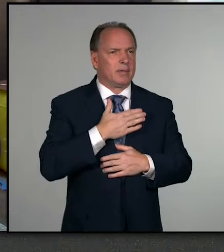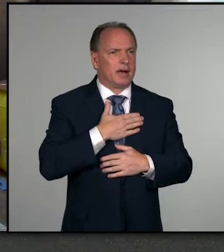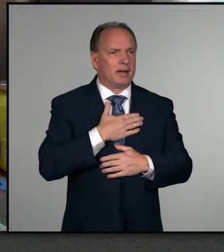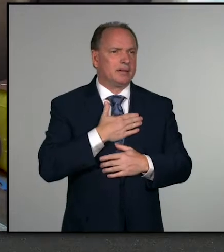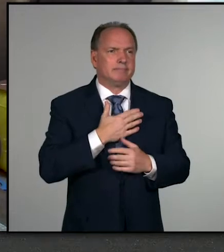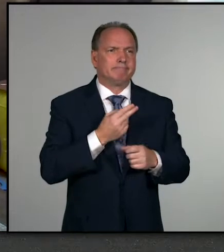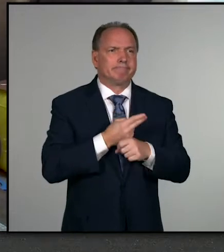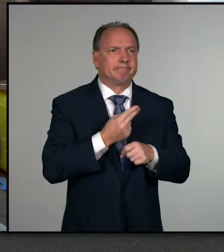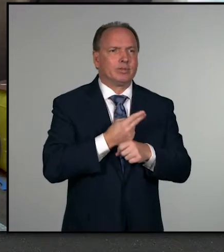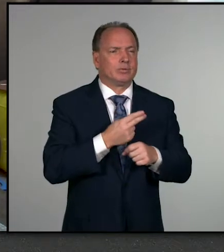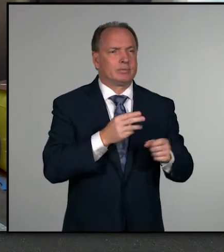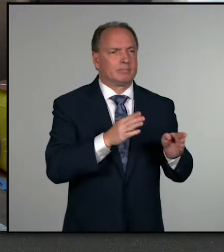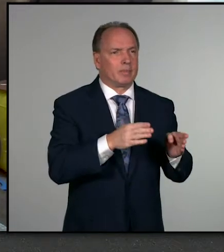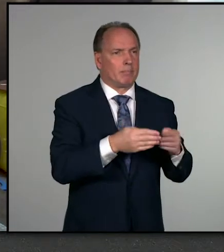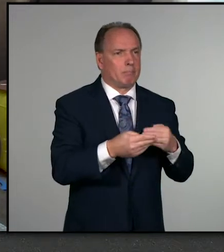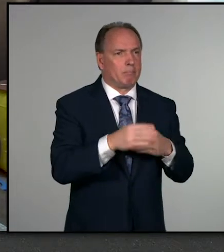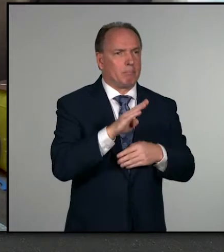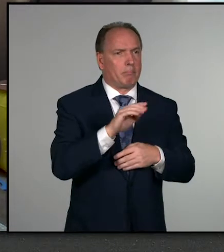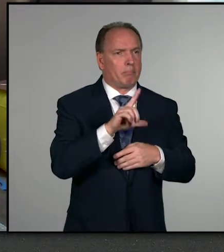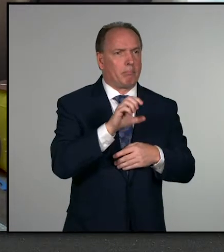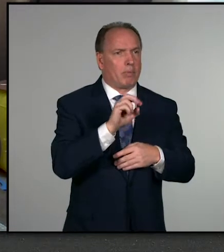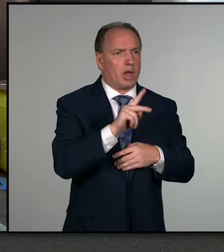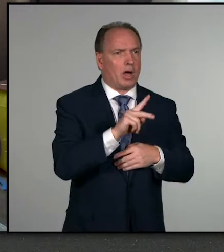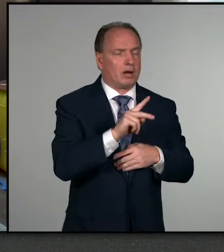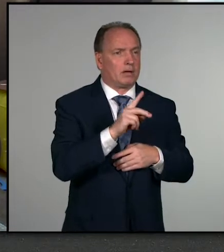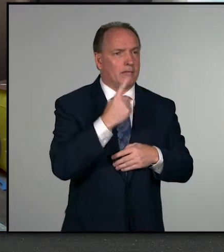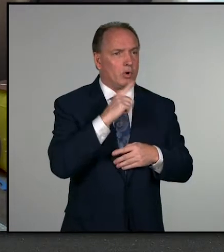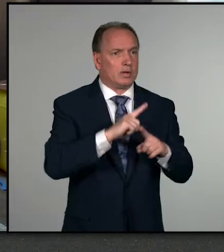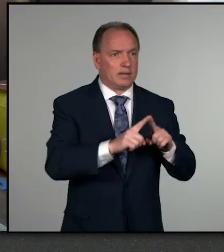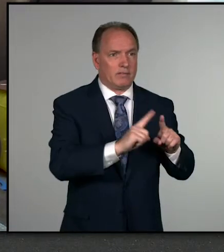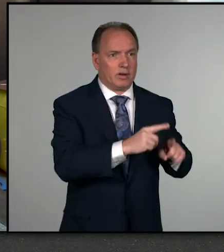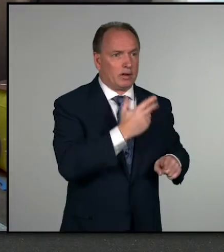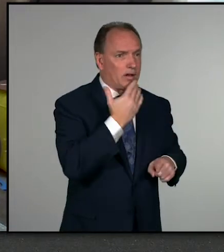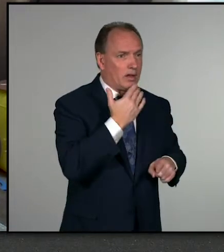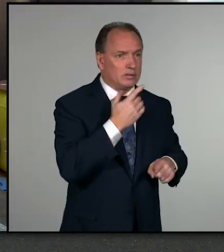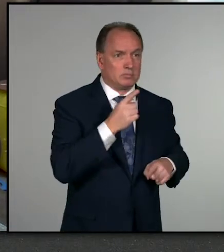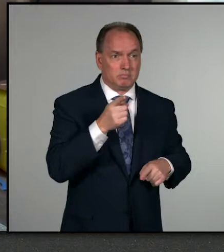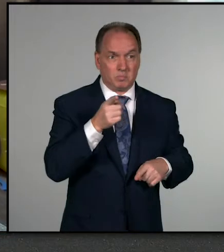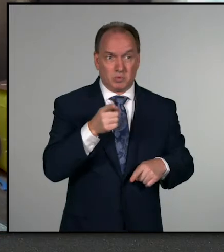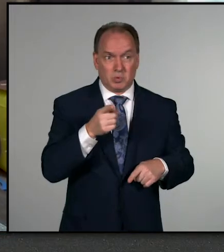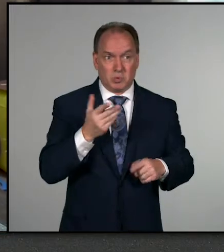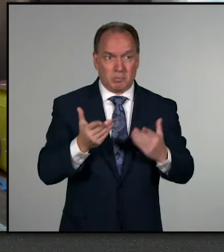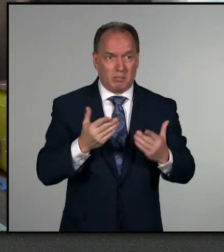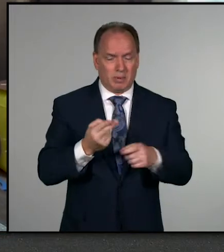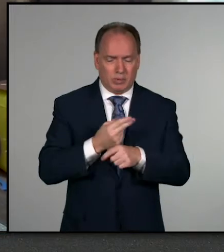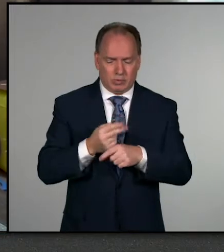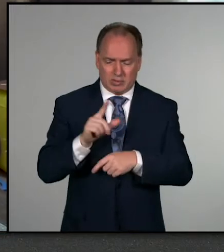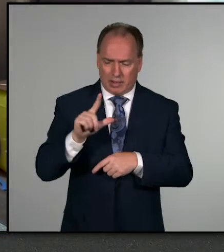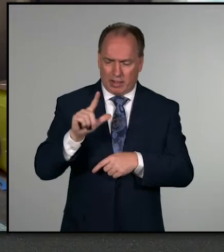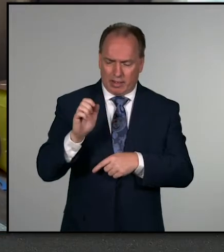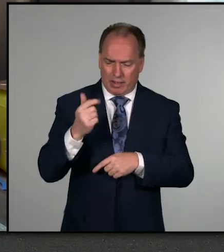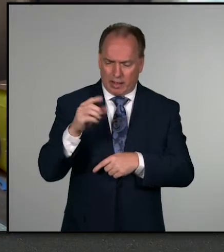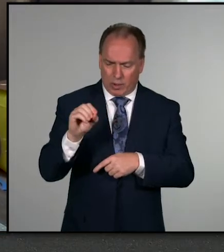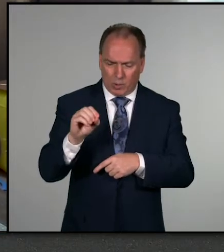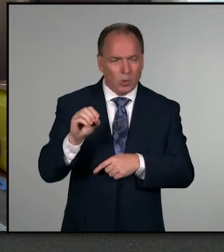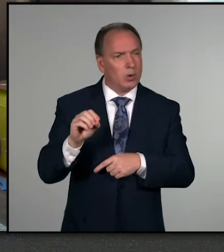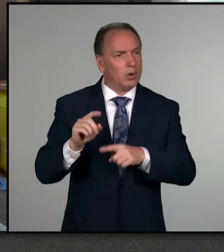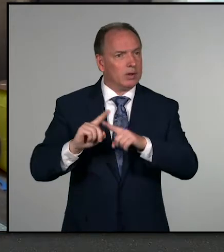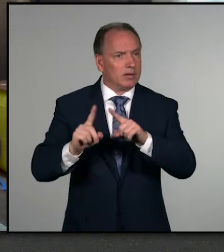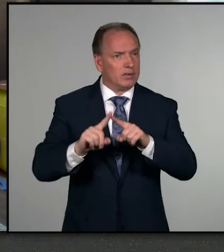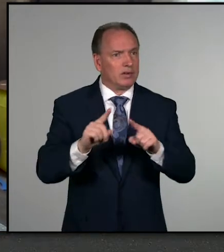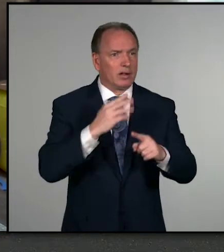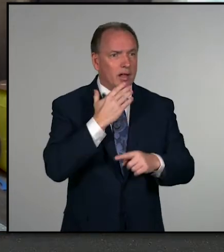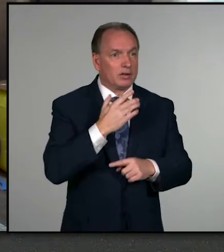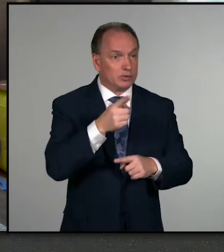different colors, but maybe you might have blocks or maybe you might have some Legos, something with different colors, and you could